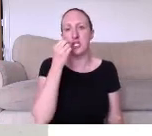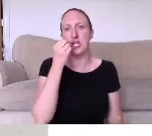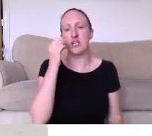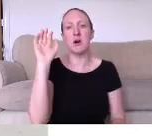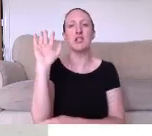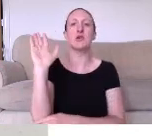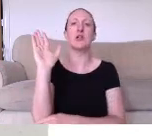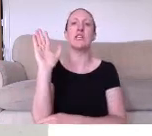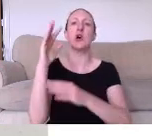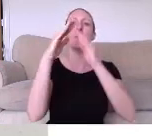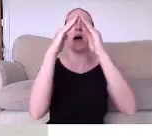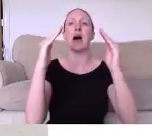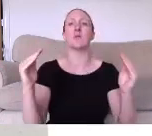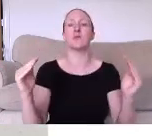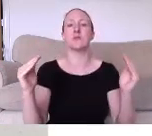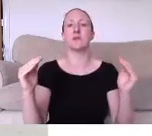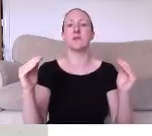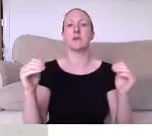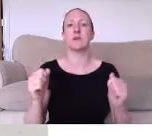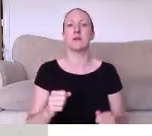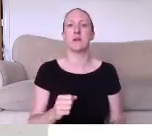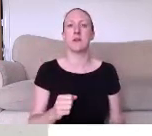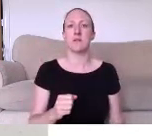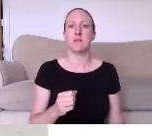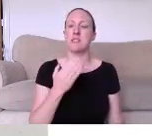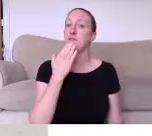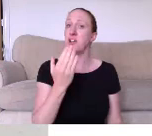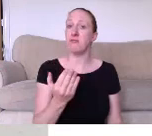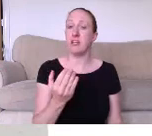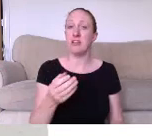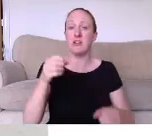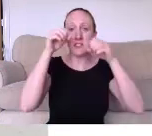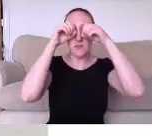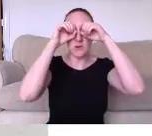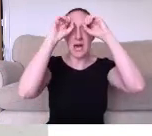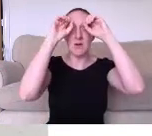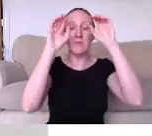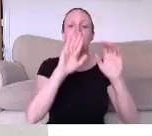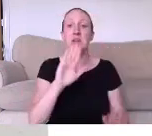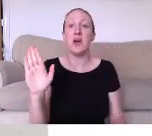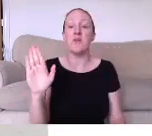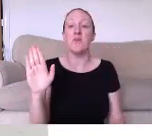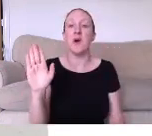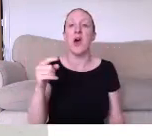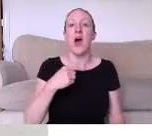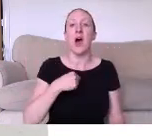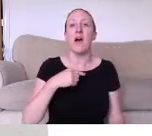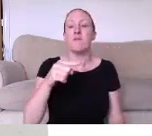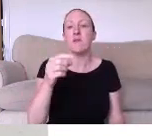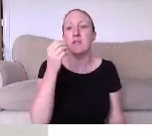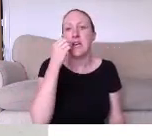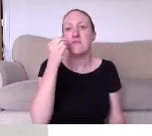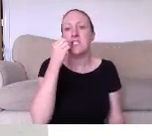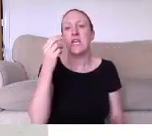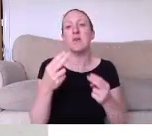have tea in my treetop house." "It's frightfully nice of you, owl, but no.